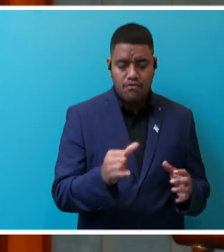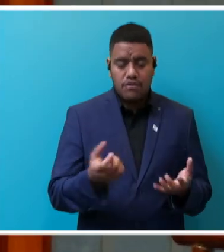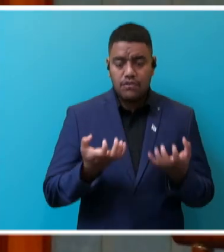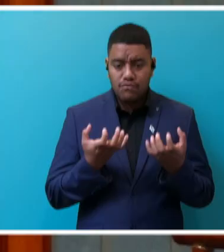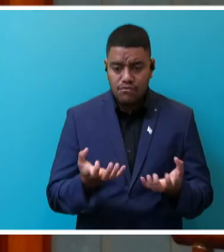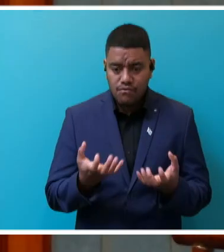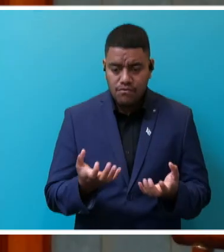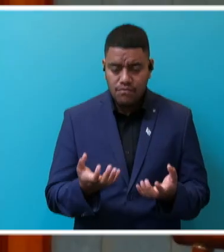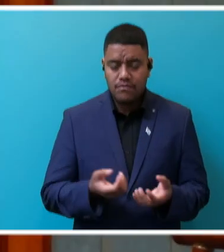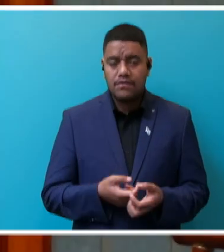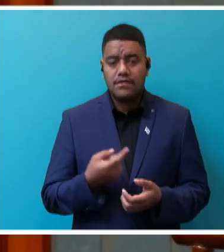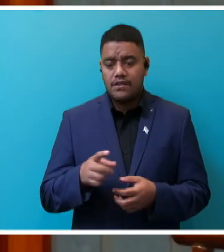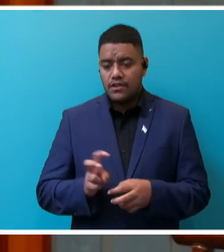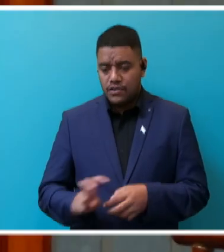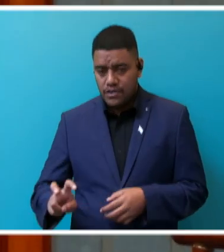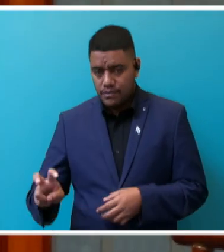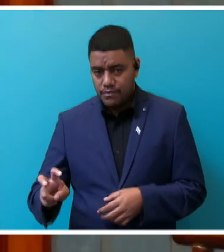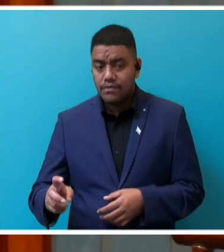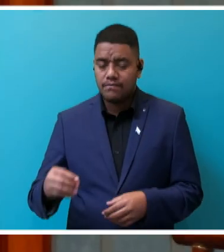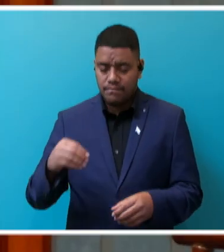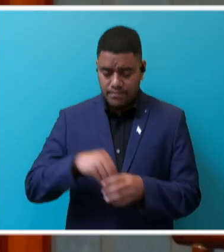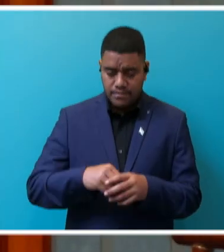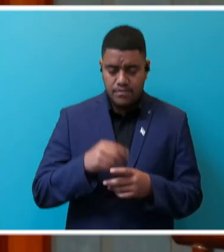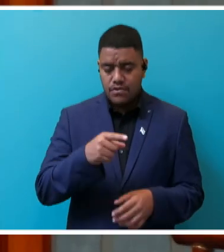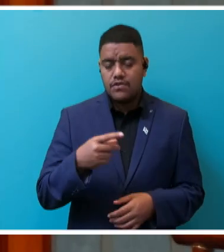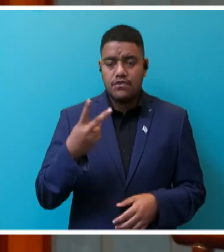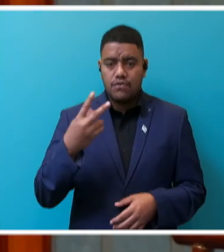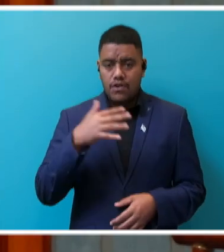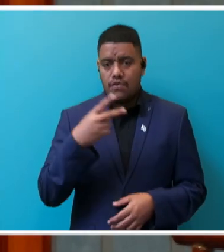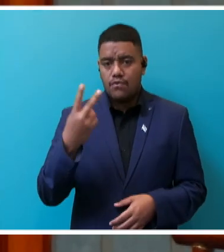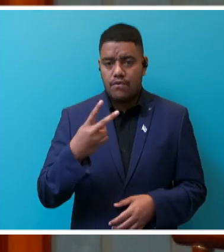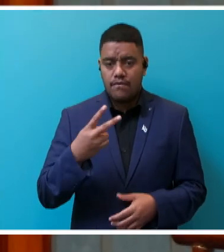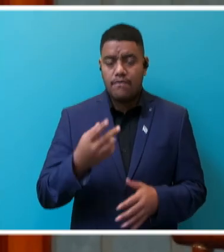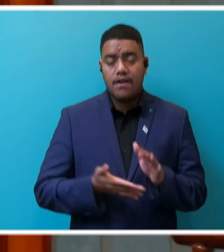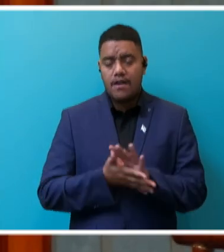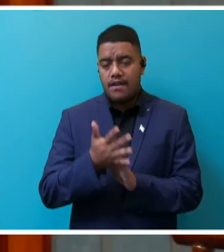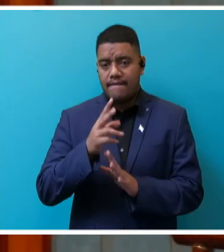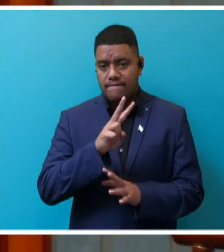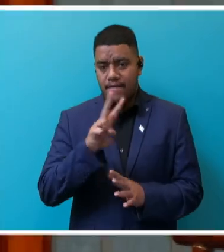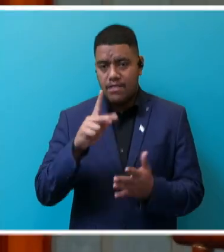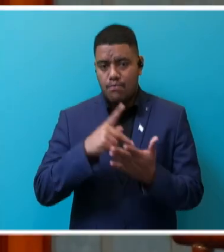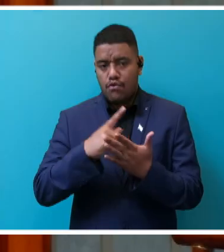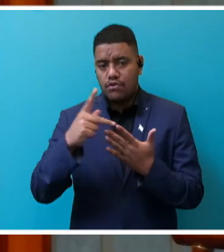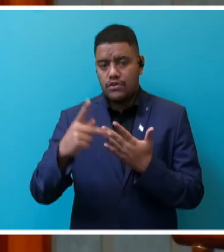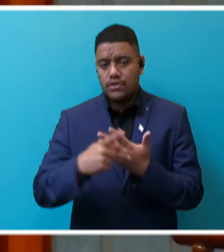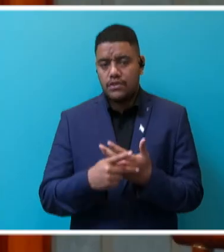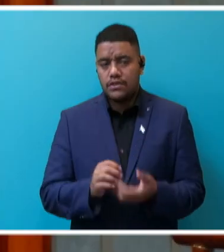chains associated with these 212 high-valued projects.